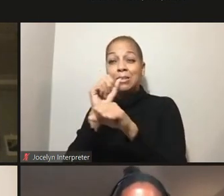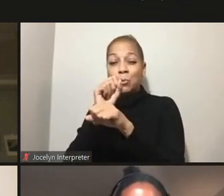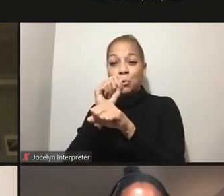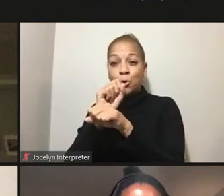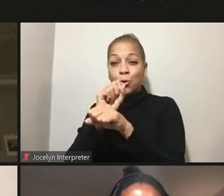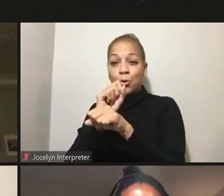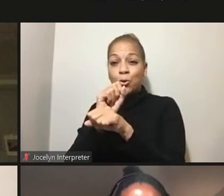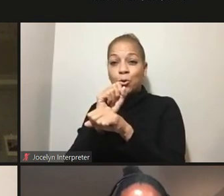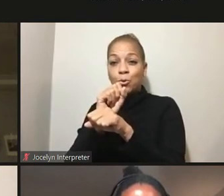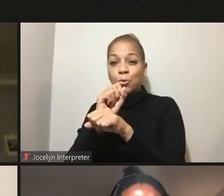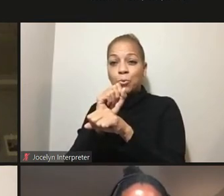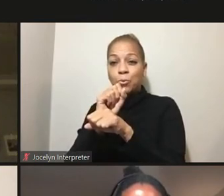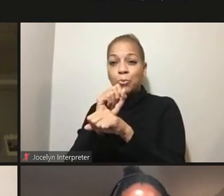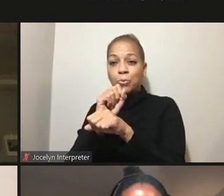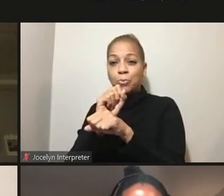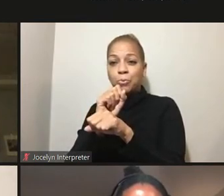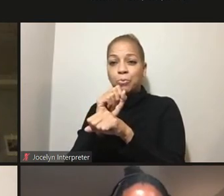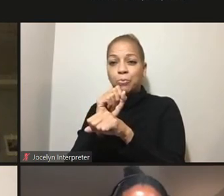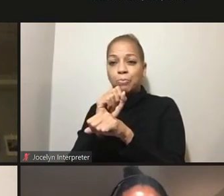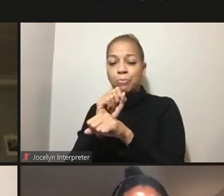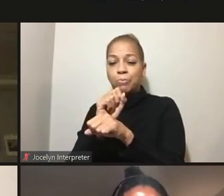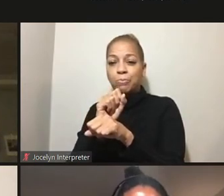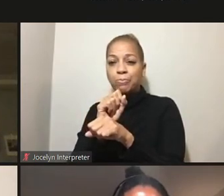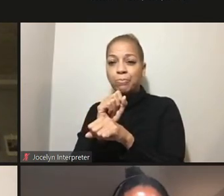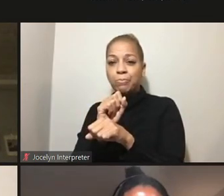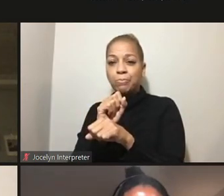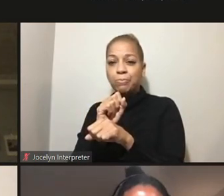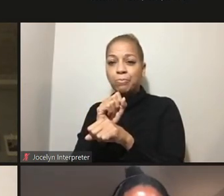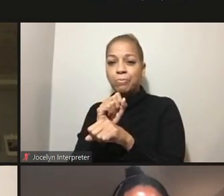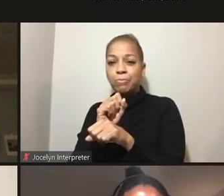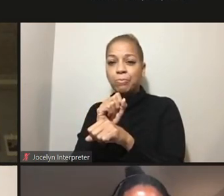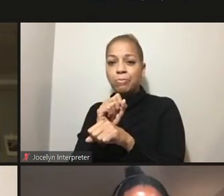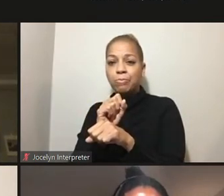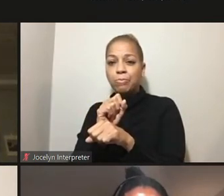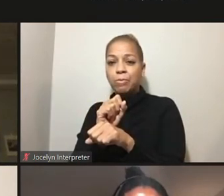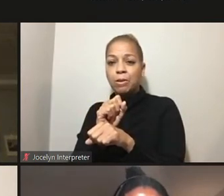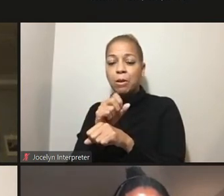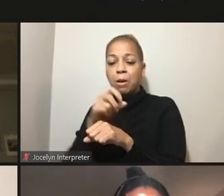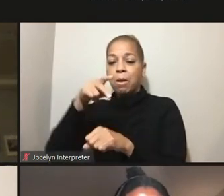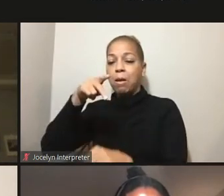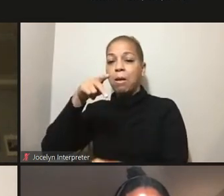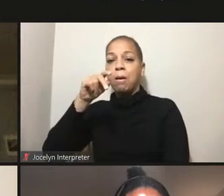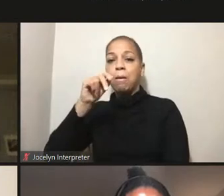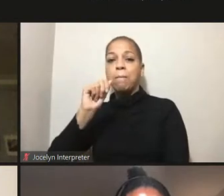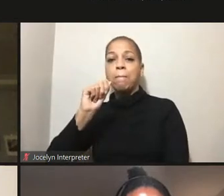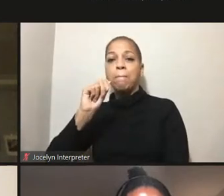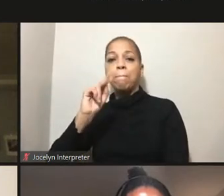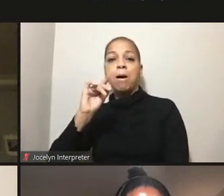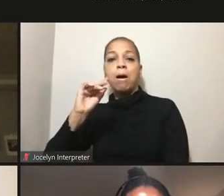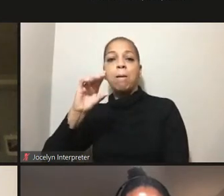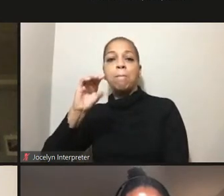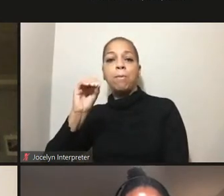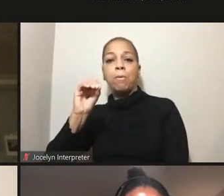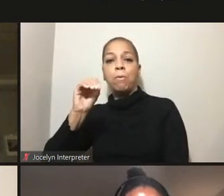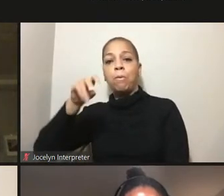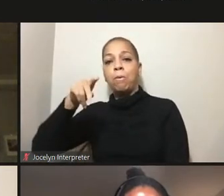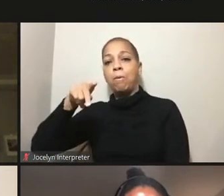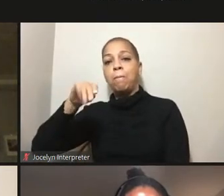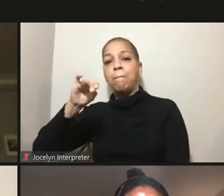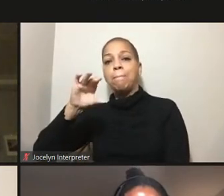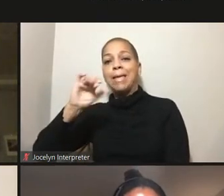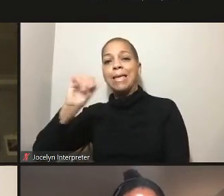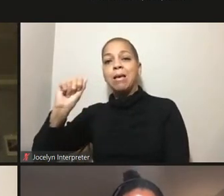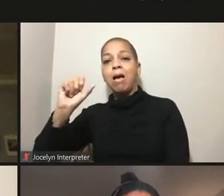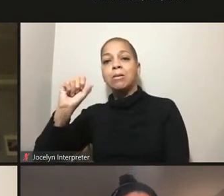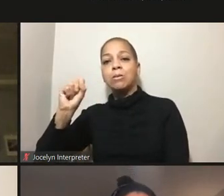of Pablo Picasso, and say to